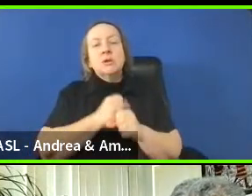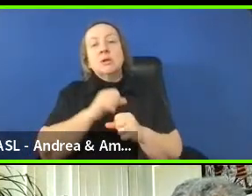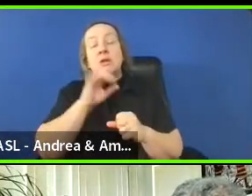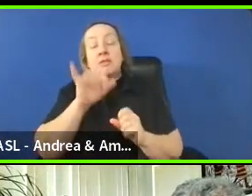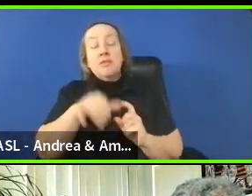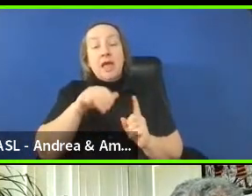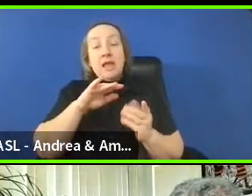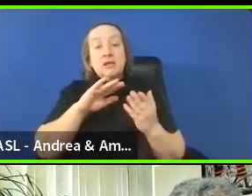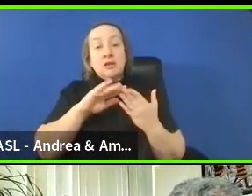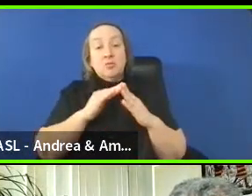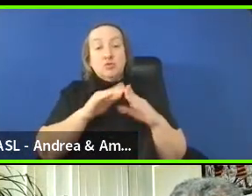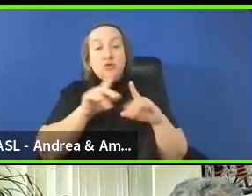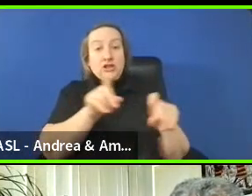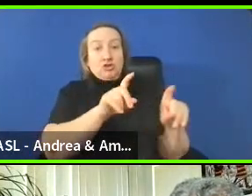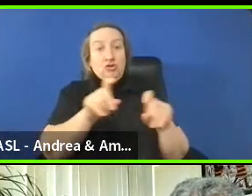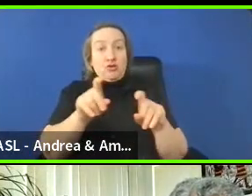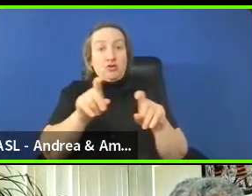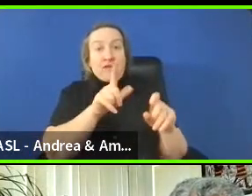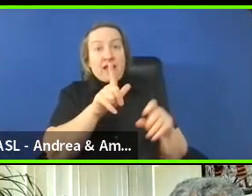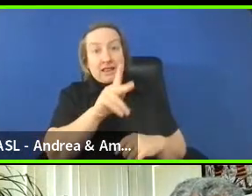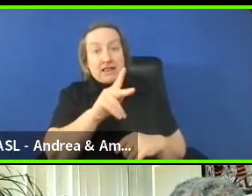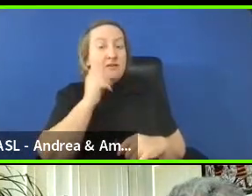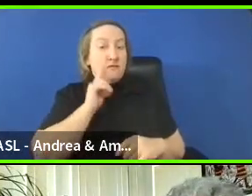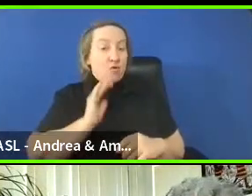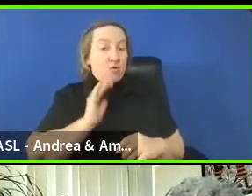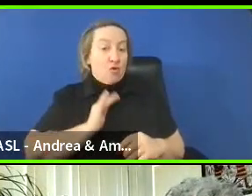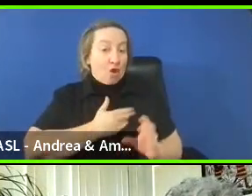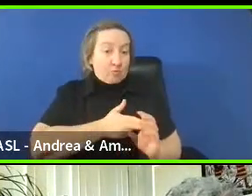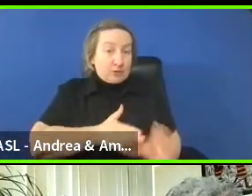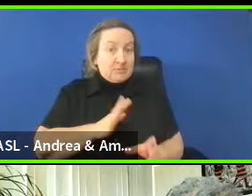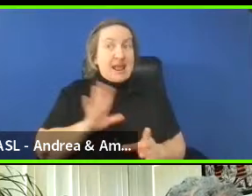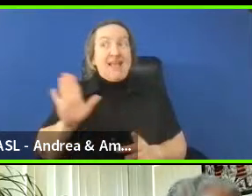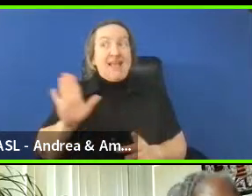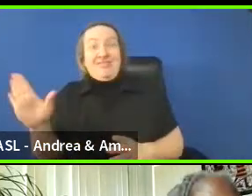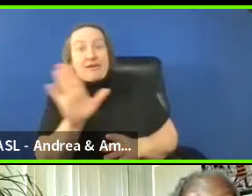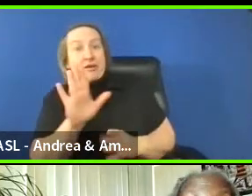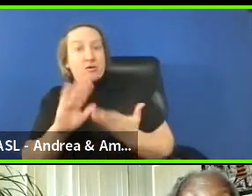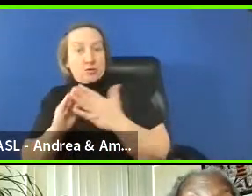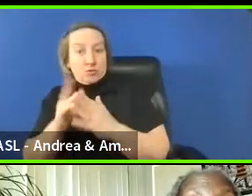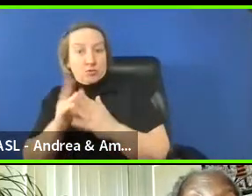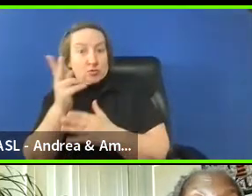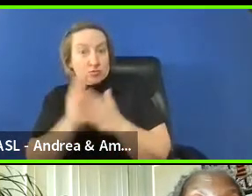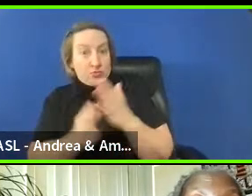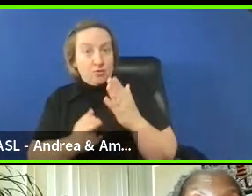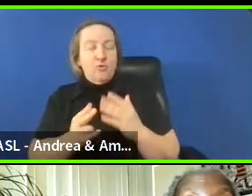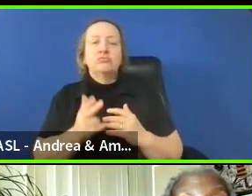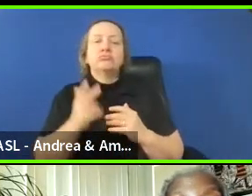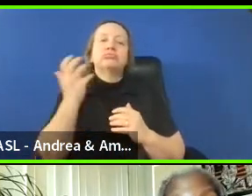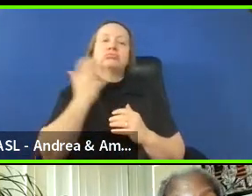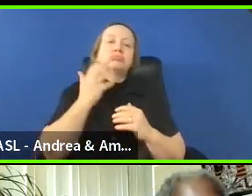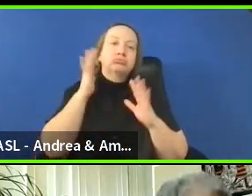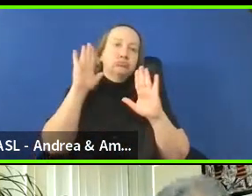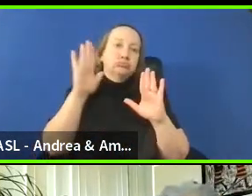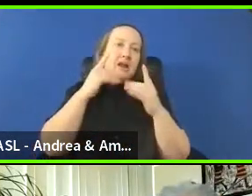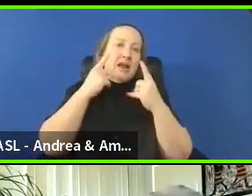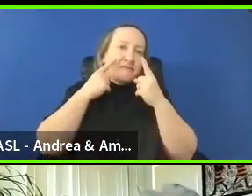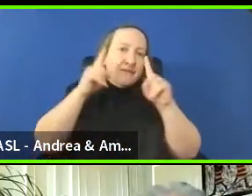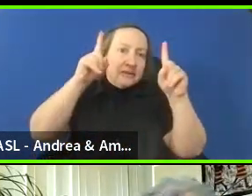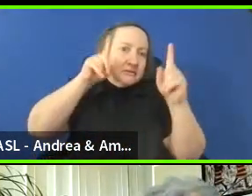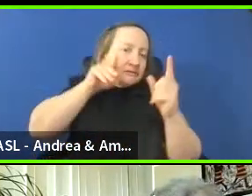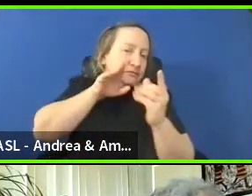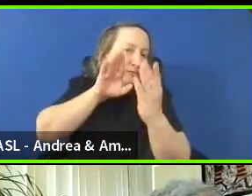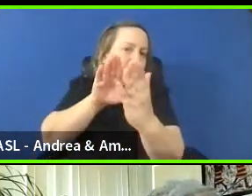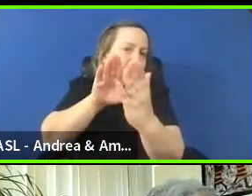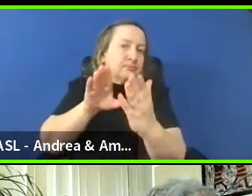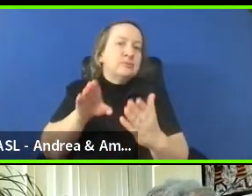for our participants as well as to their communities. And I think that was an extremely effective approach that